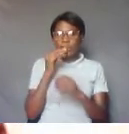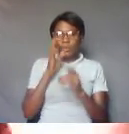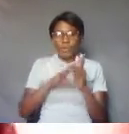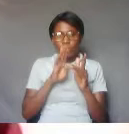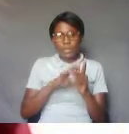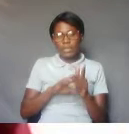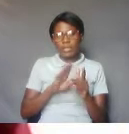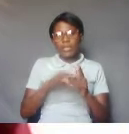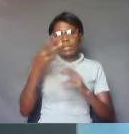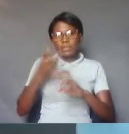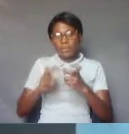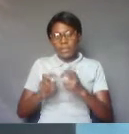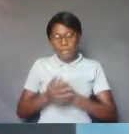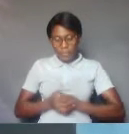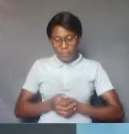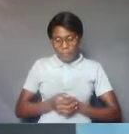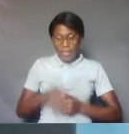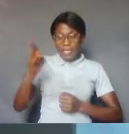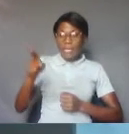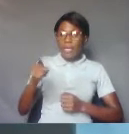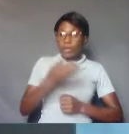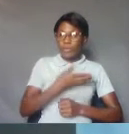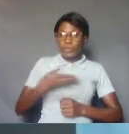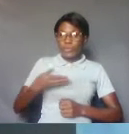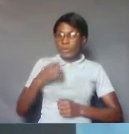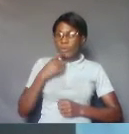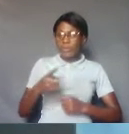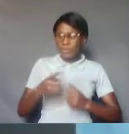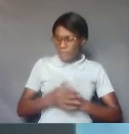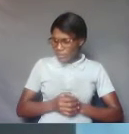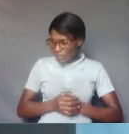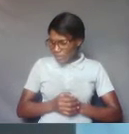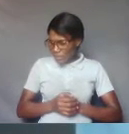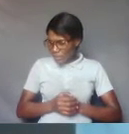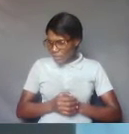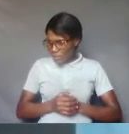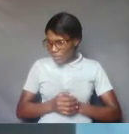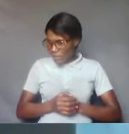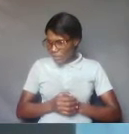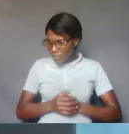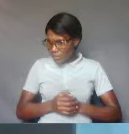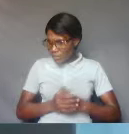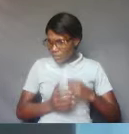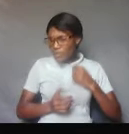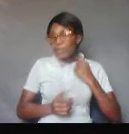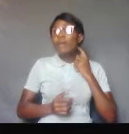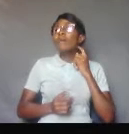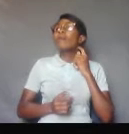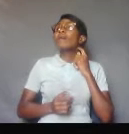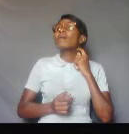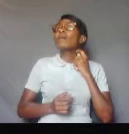survivor. She said that Jesus, as somebody that bears the marks